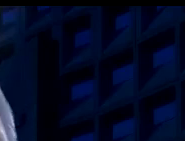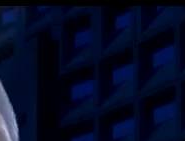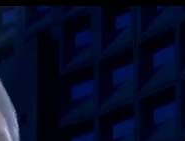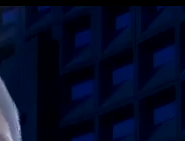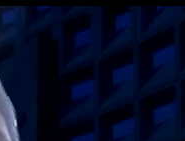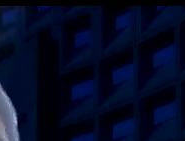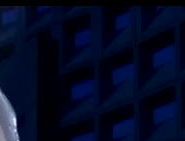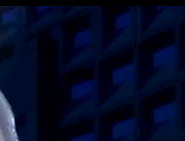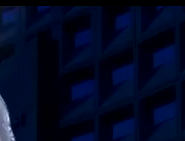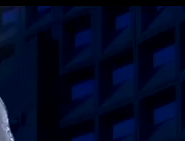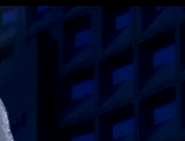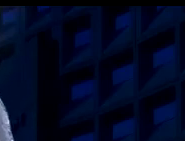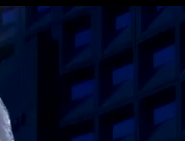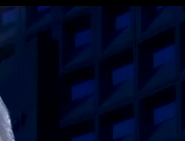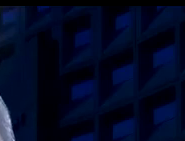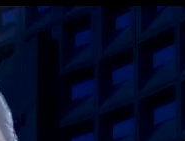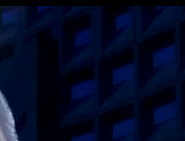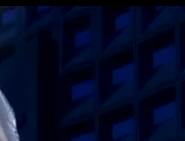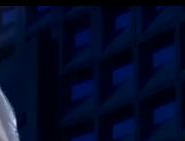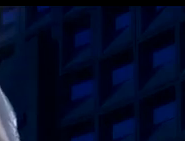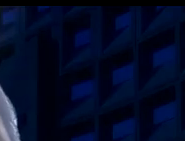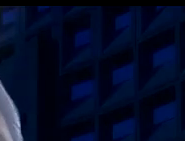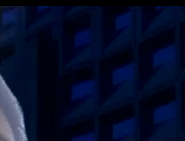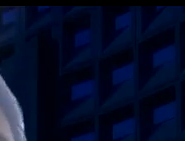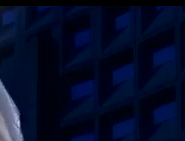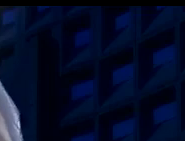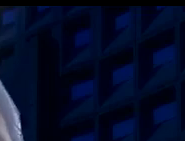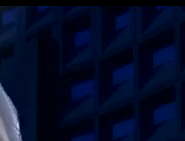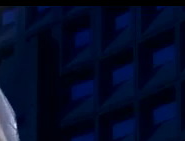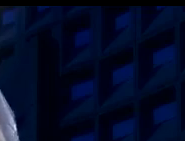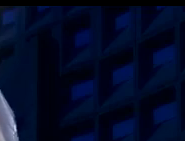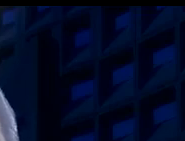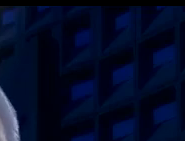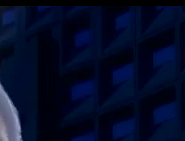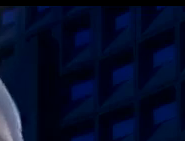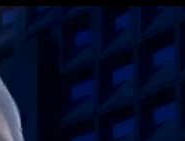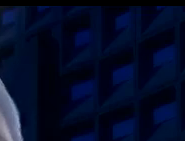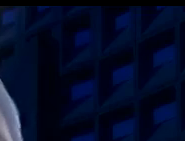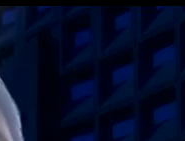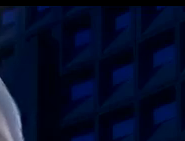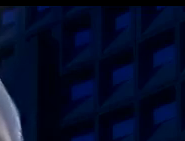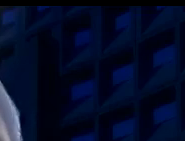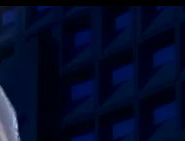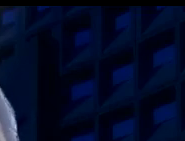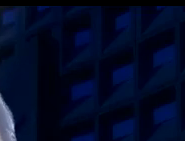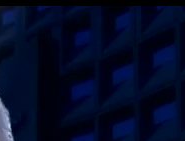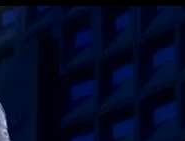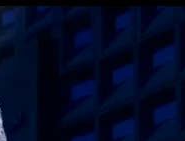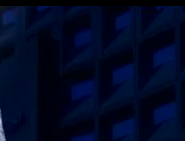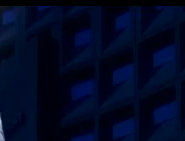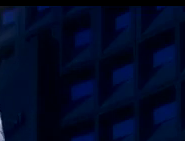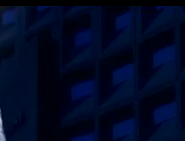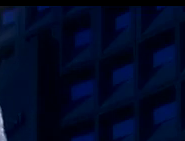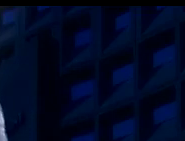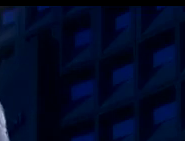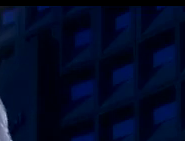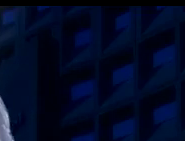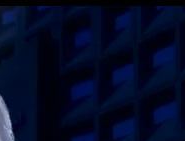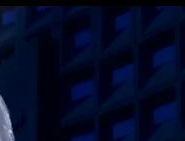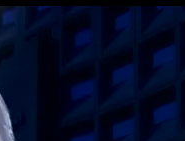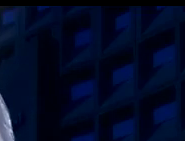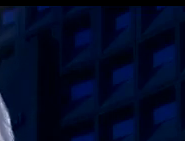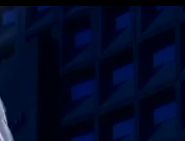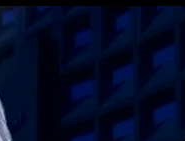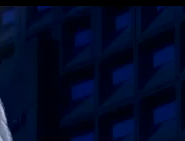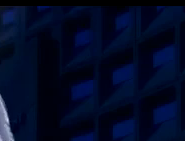who receive federal dollars. And so please certainly report and ask us questions regarding